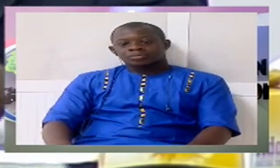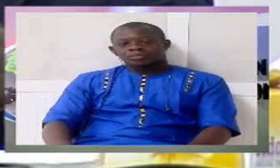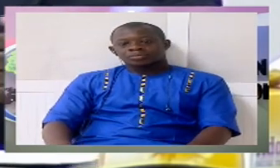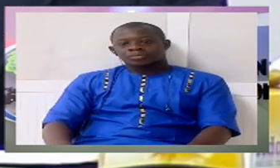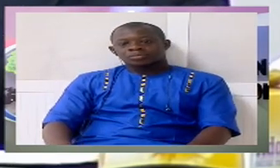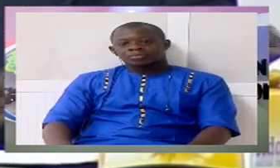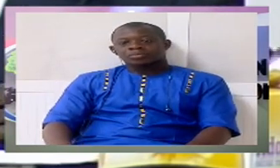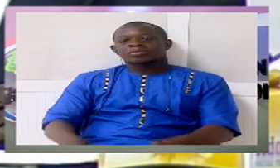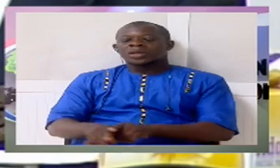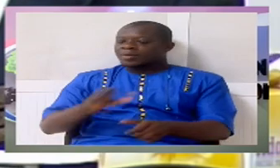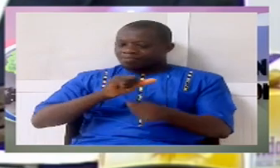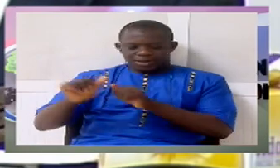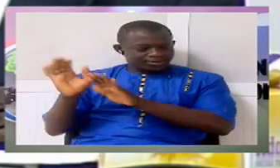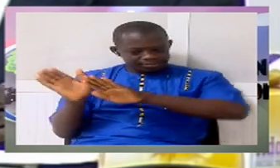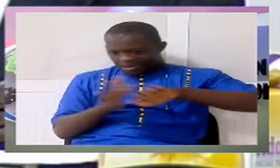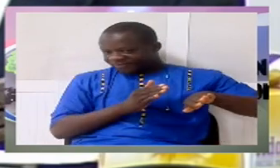Put aside that mindset